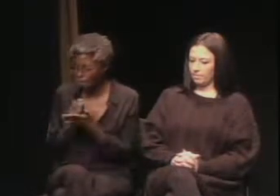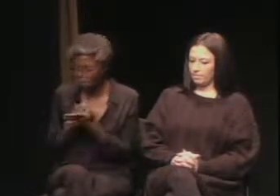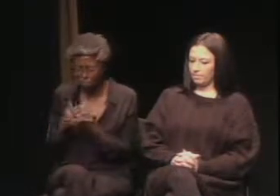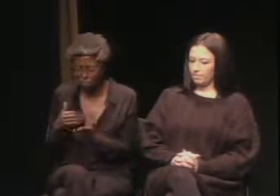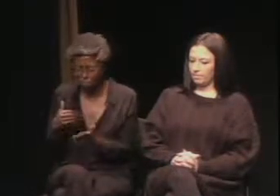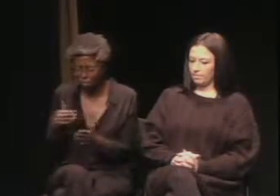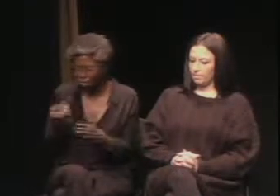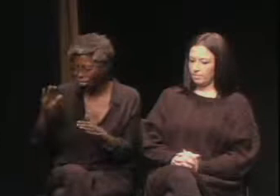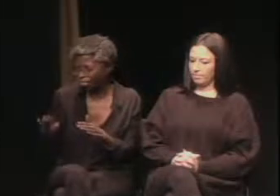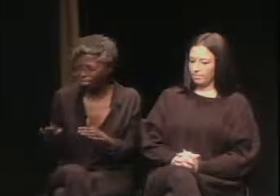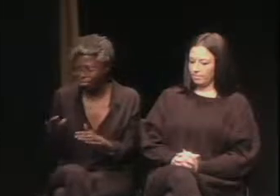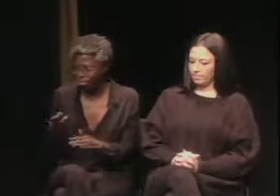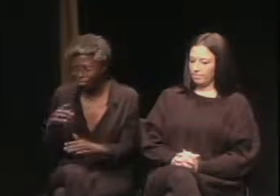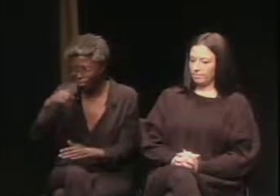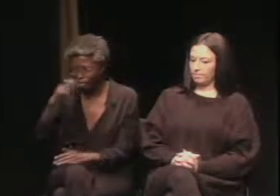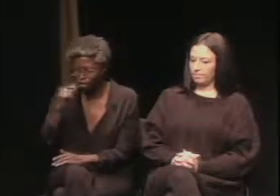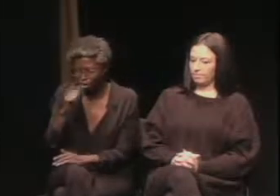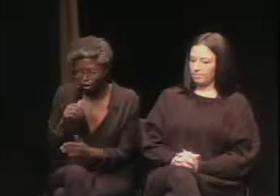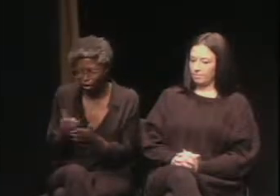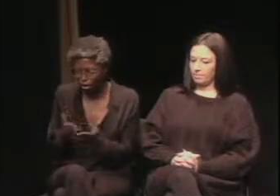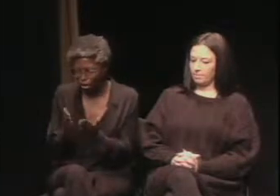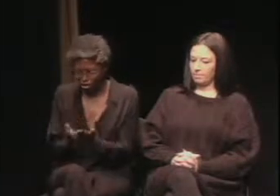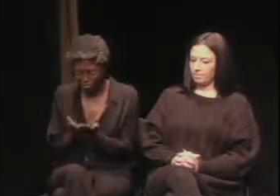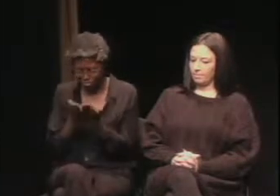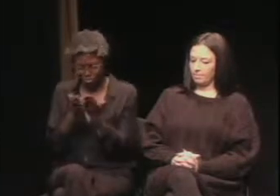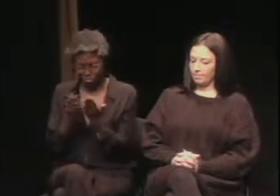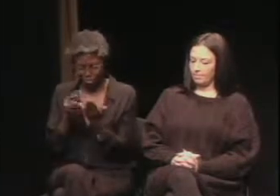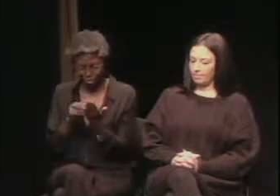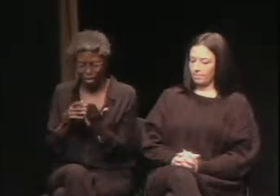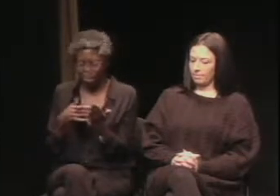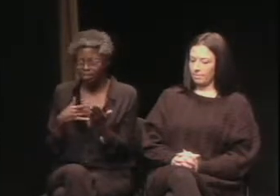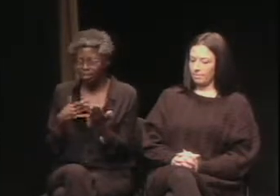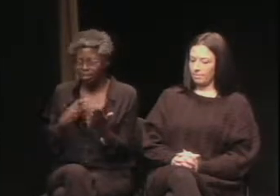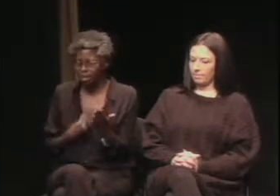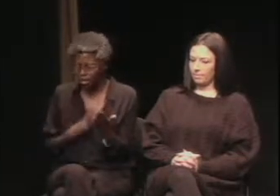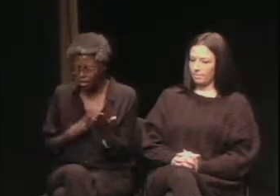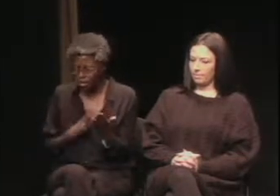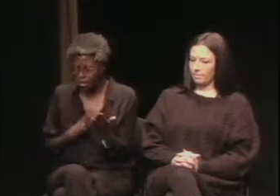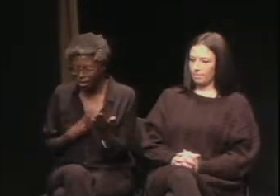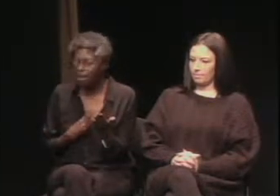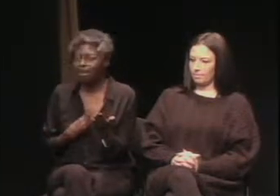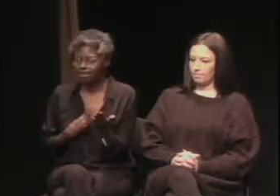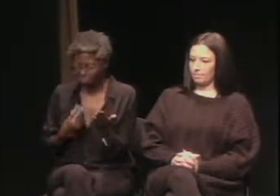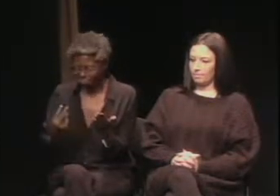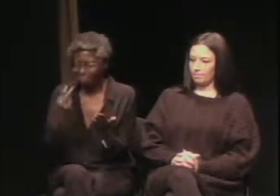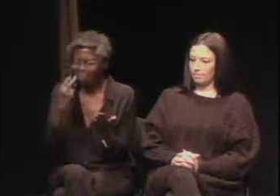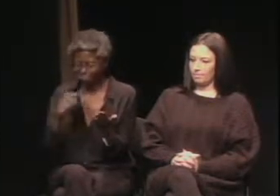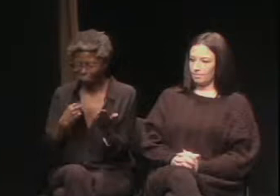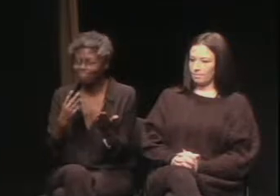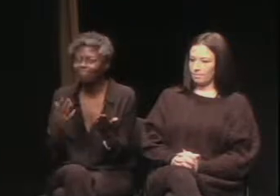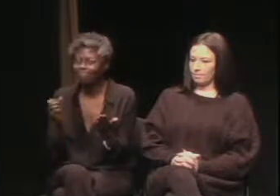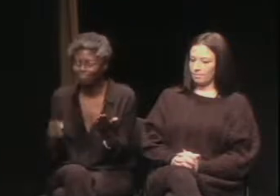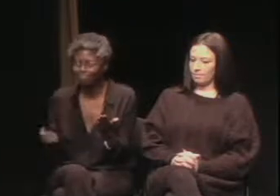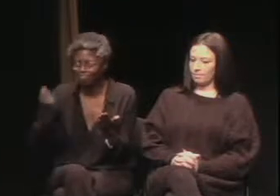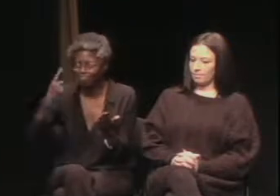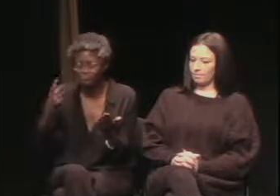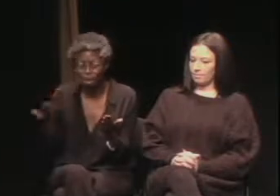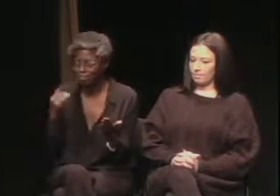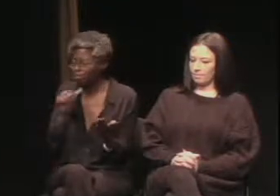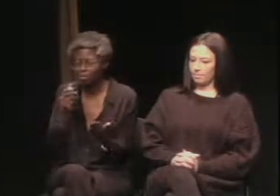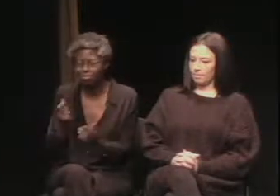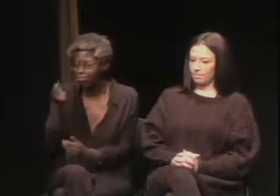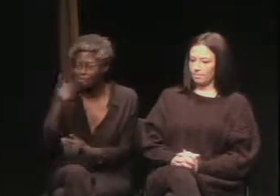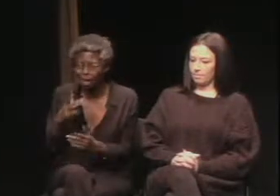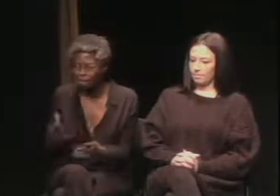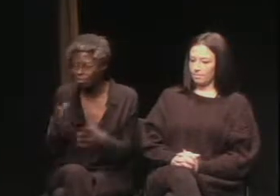book yeah. and feel seen totally. In a way that she didn't think was possible. Right. Which is why I